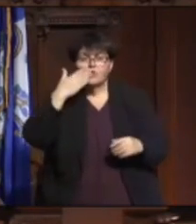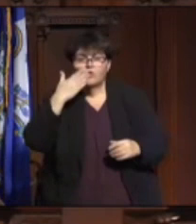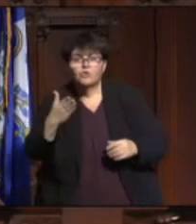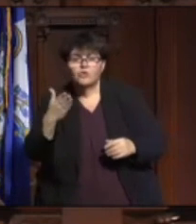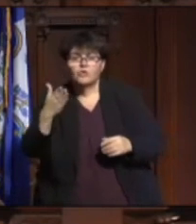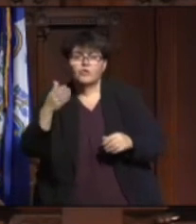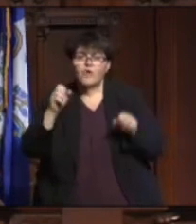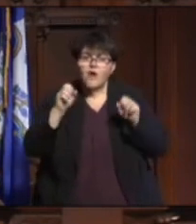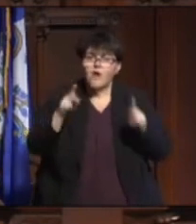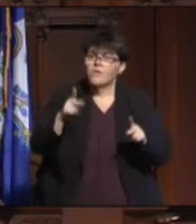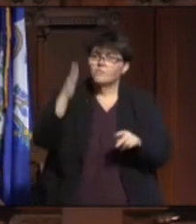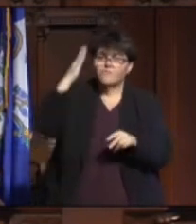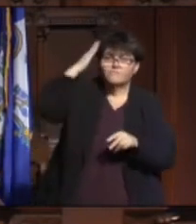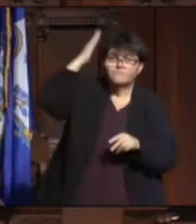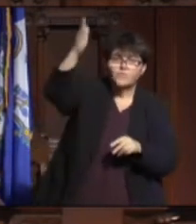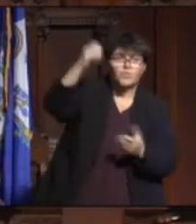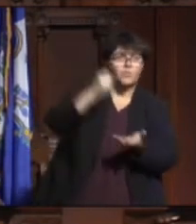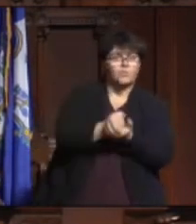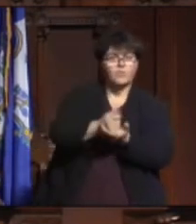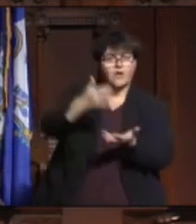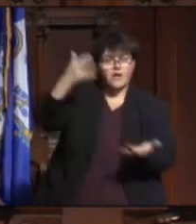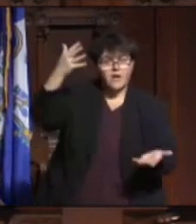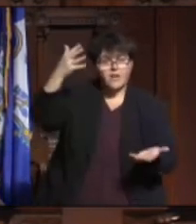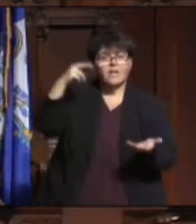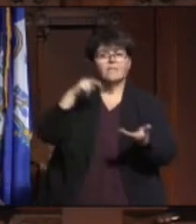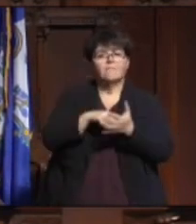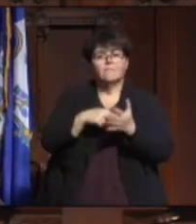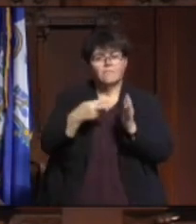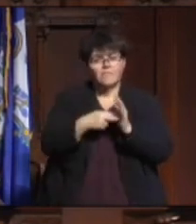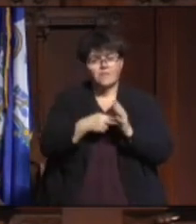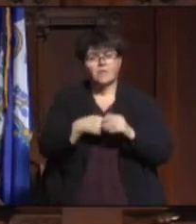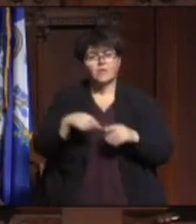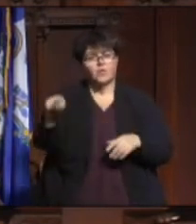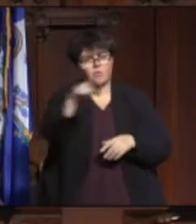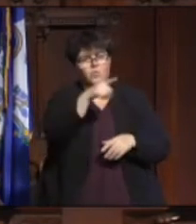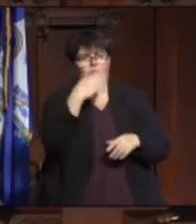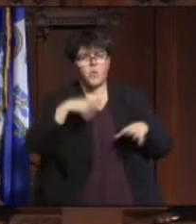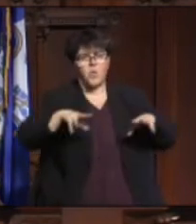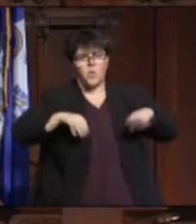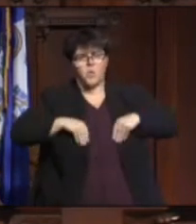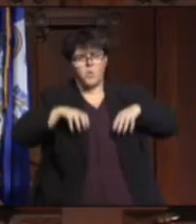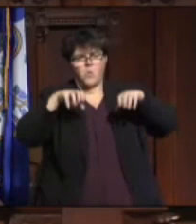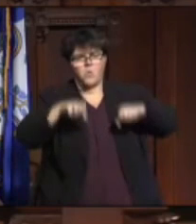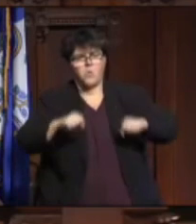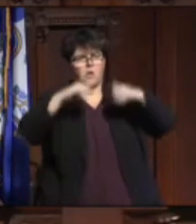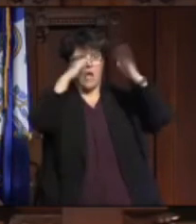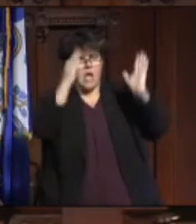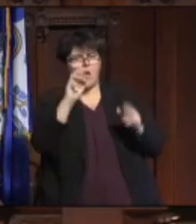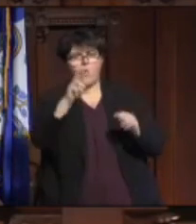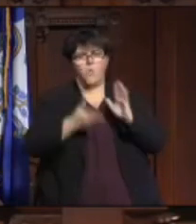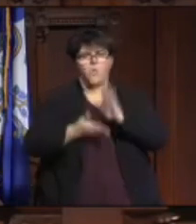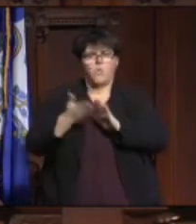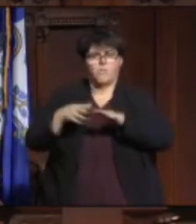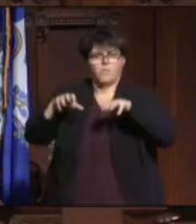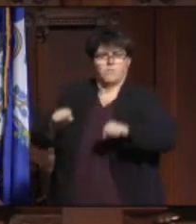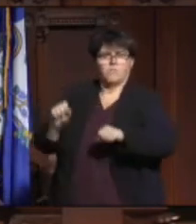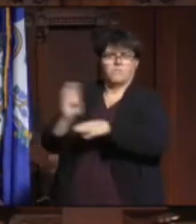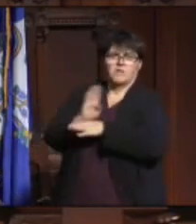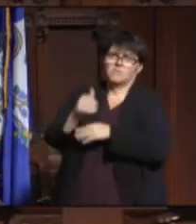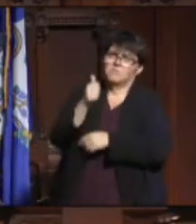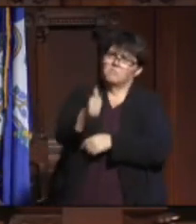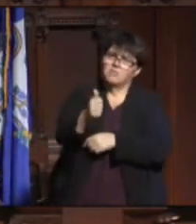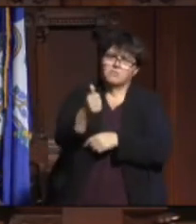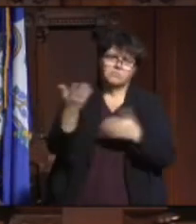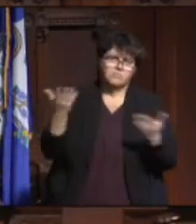own home, and even owning your own business. So not only does our budget provide more